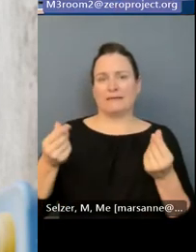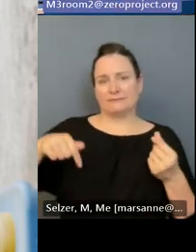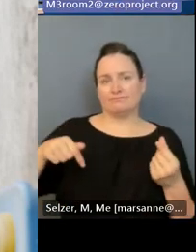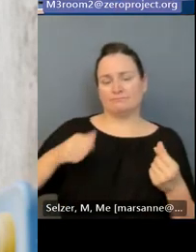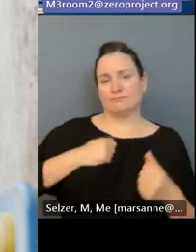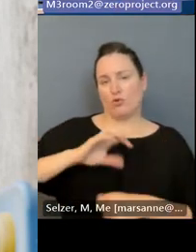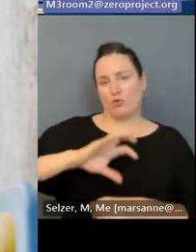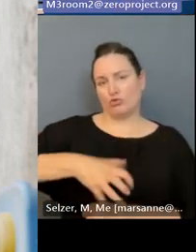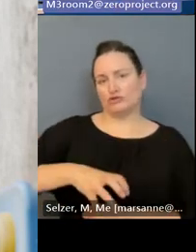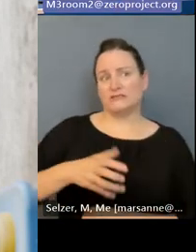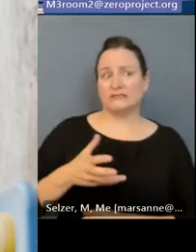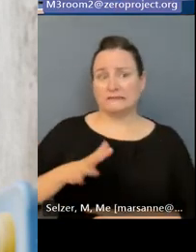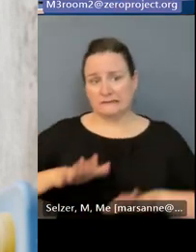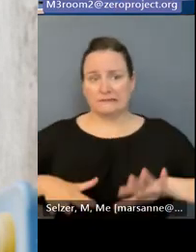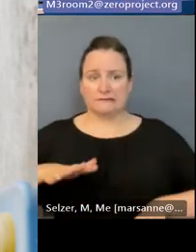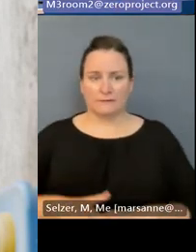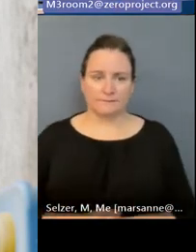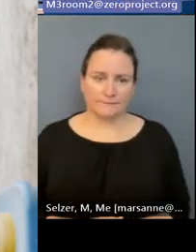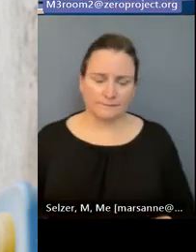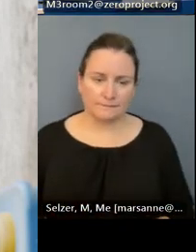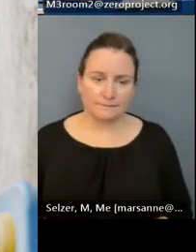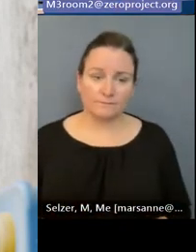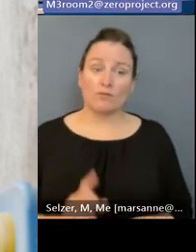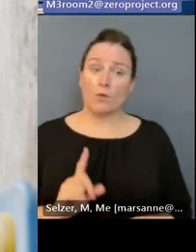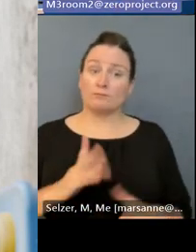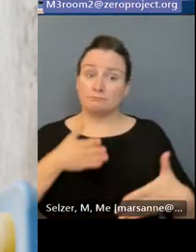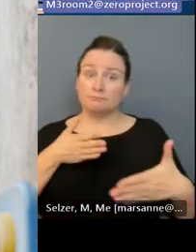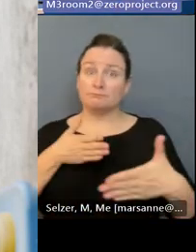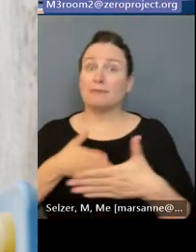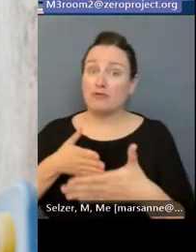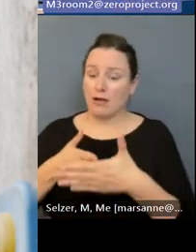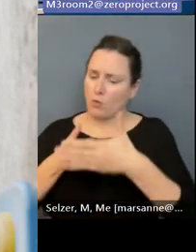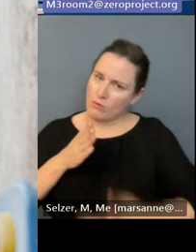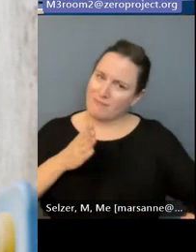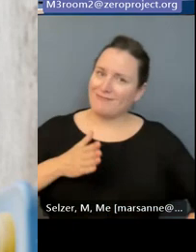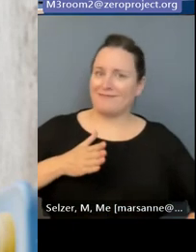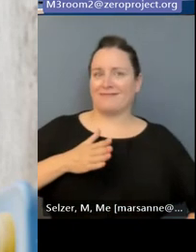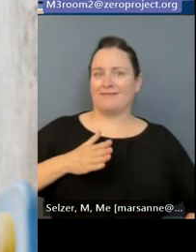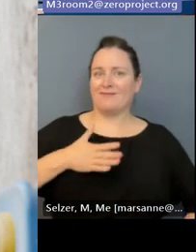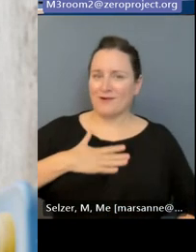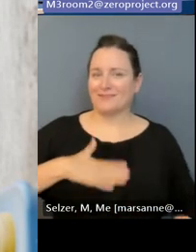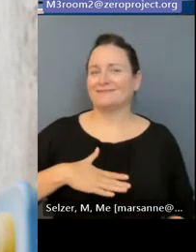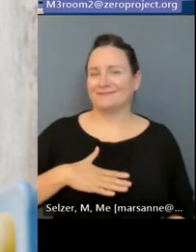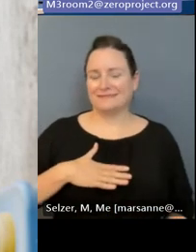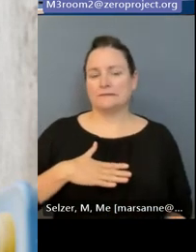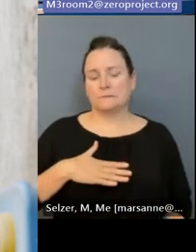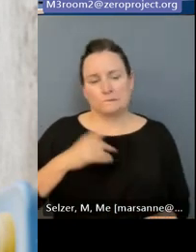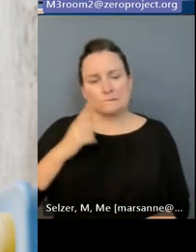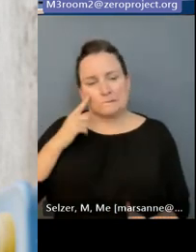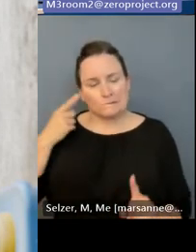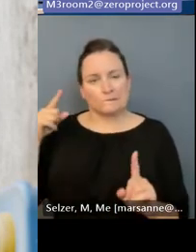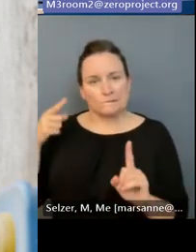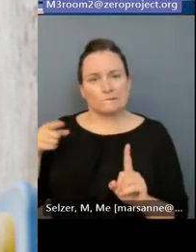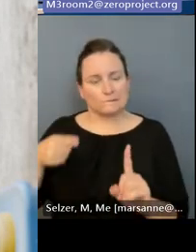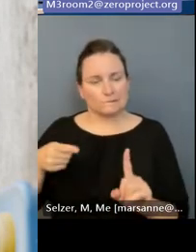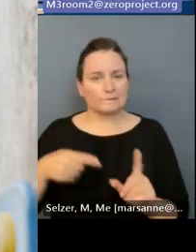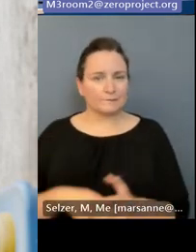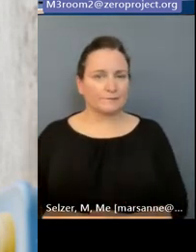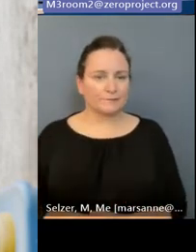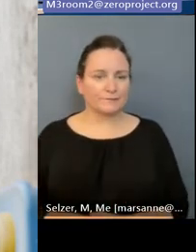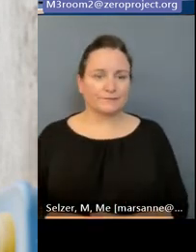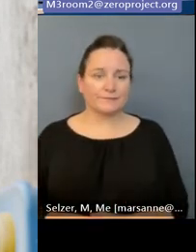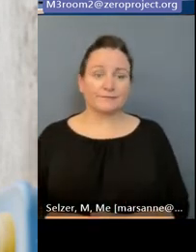The next step for making India truly inclusive for us, we want to integrate more and more technology so that we can reach more and